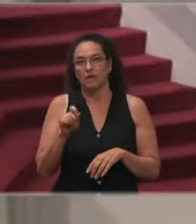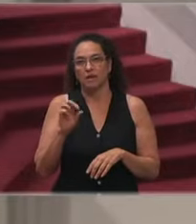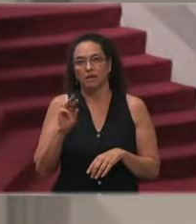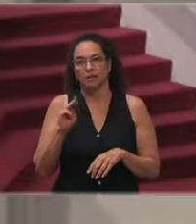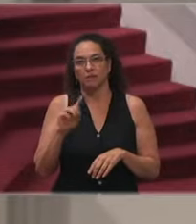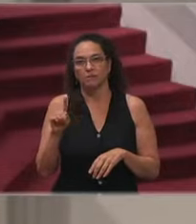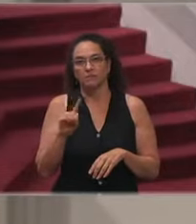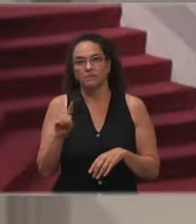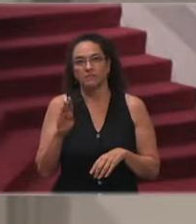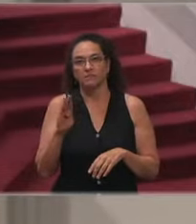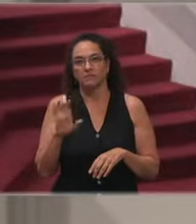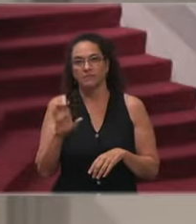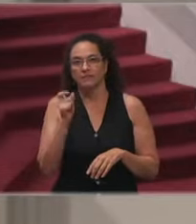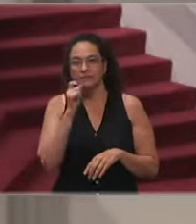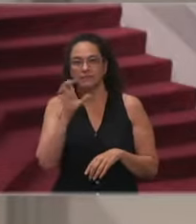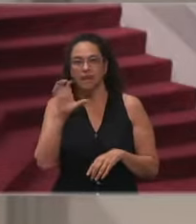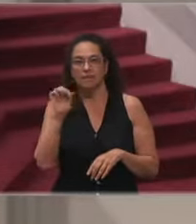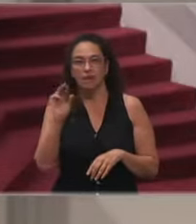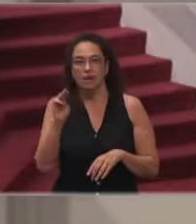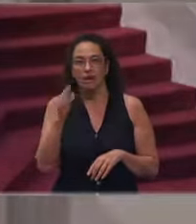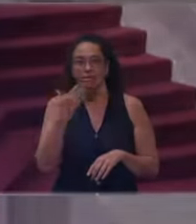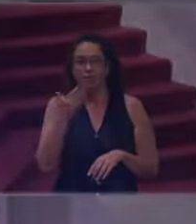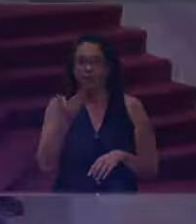www.fmzbc.com. Thank you and have a blessed week.